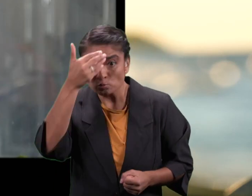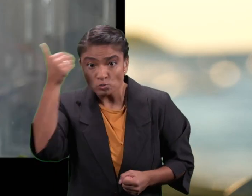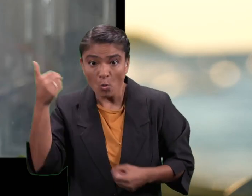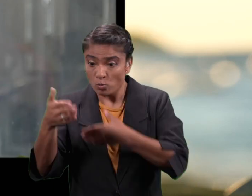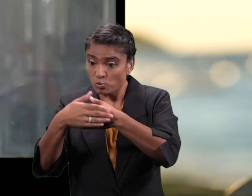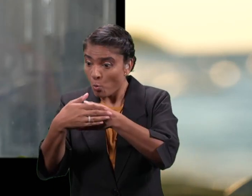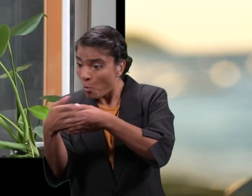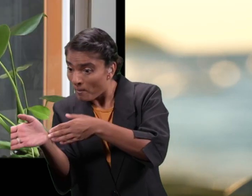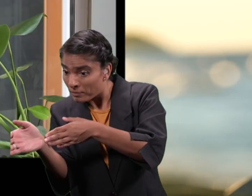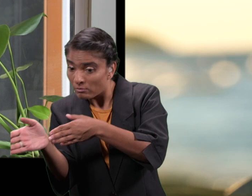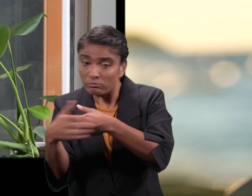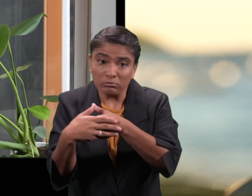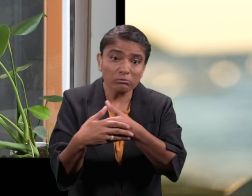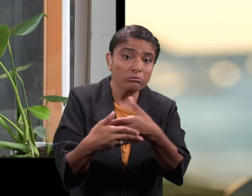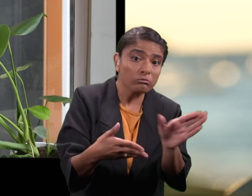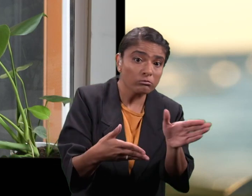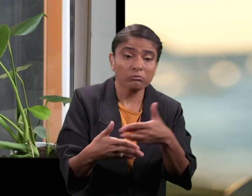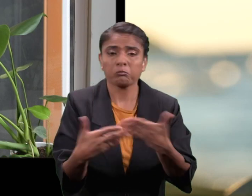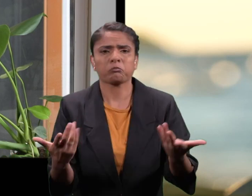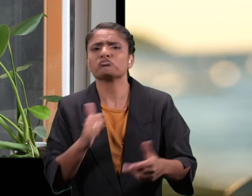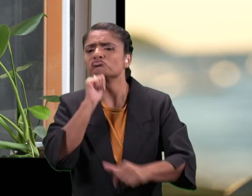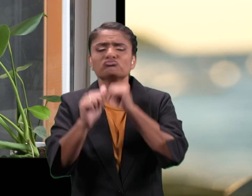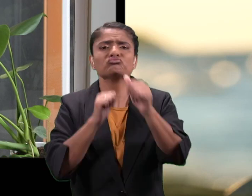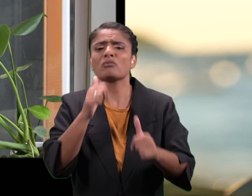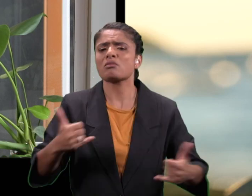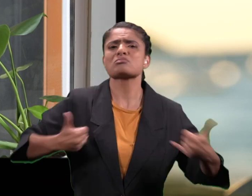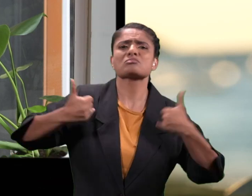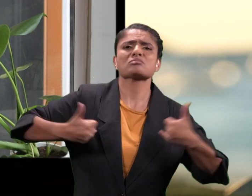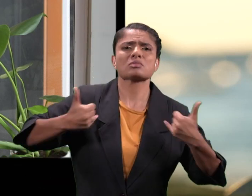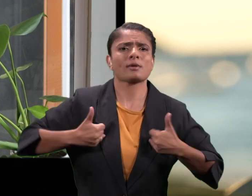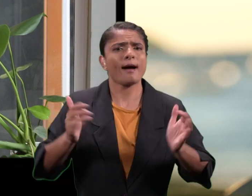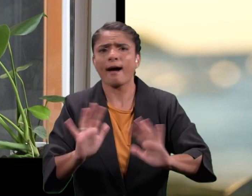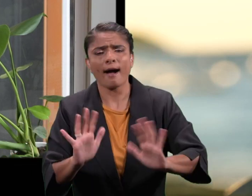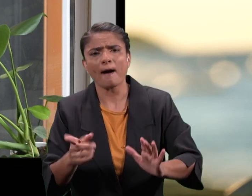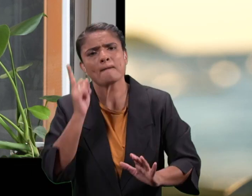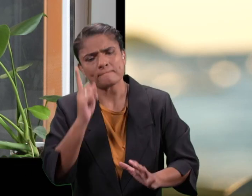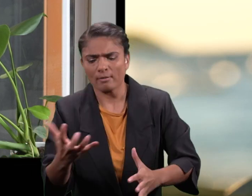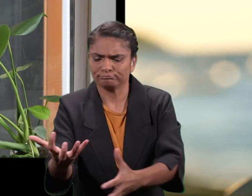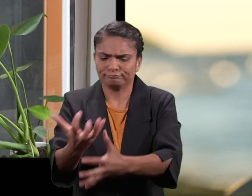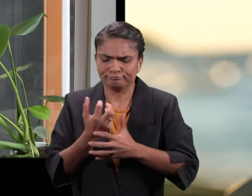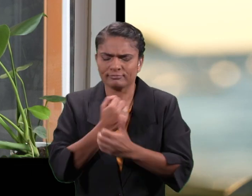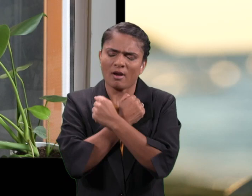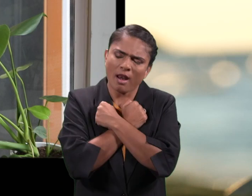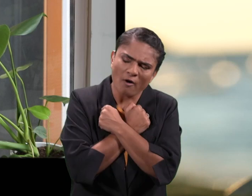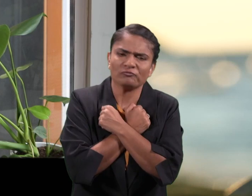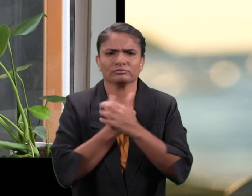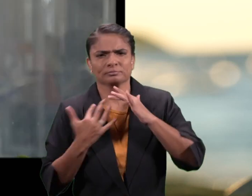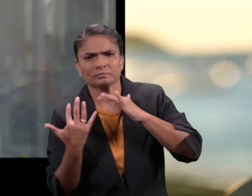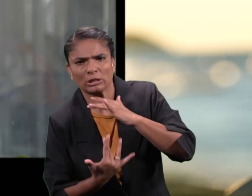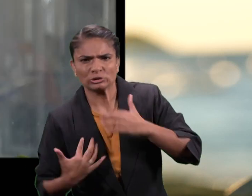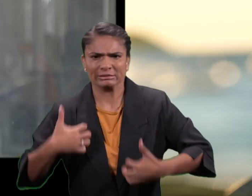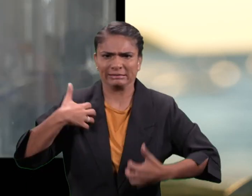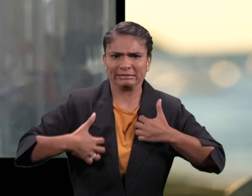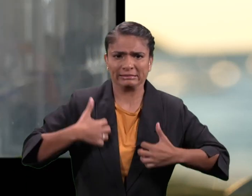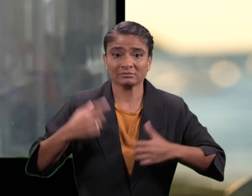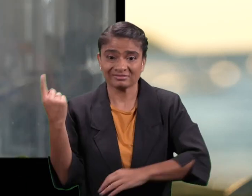open for you next. So you going there, it's not just for fun or anything. Do it with love, do it with passion. One